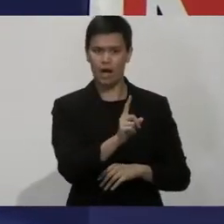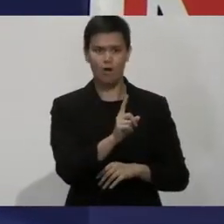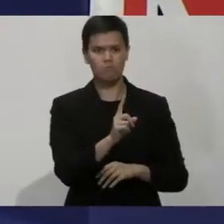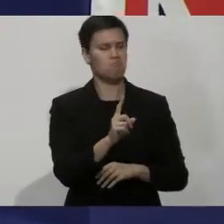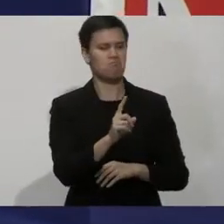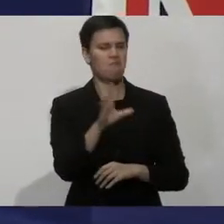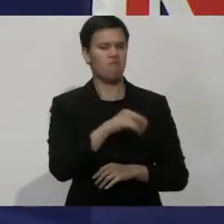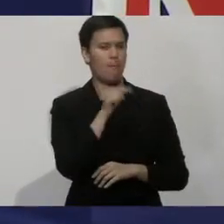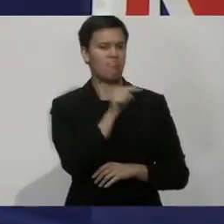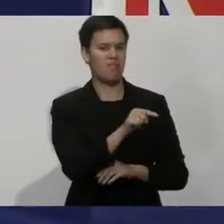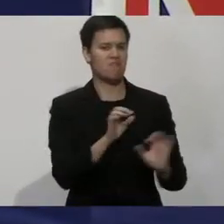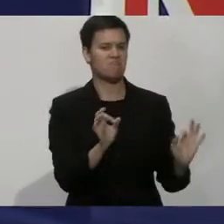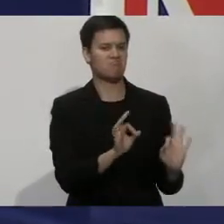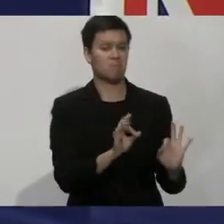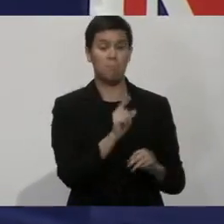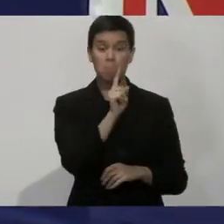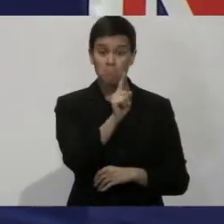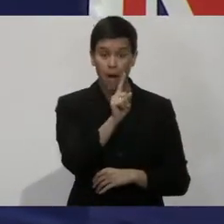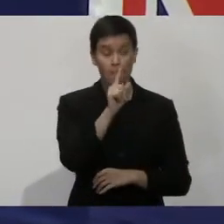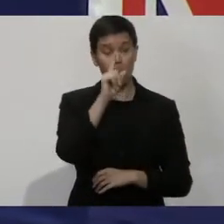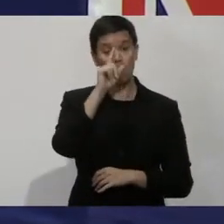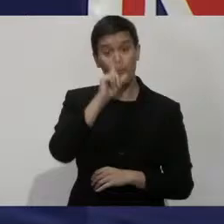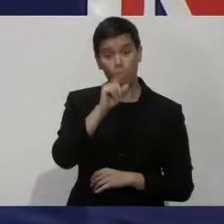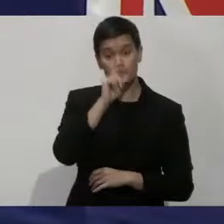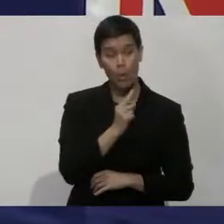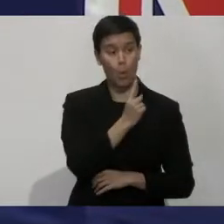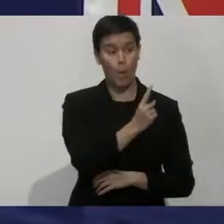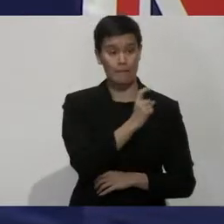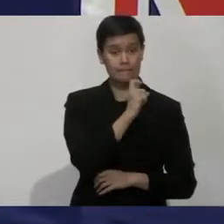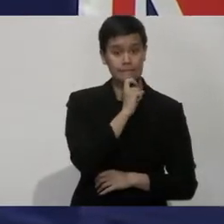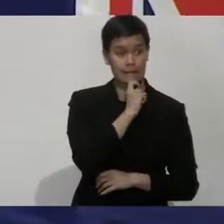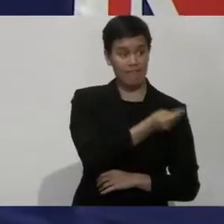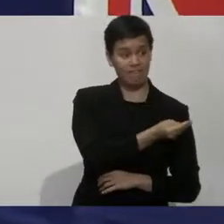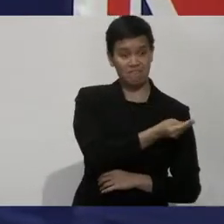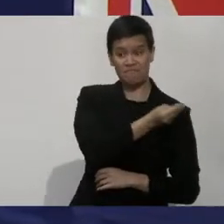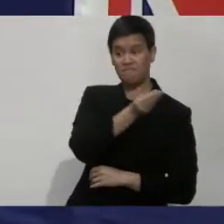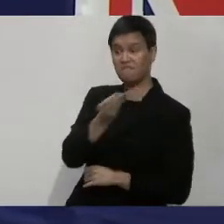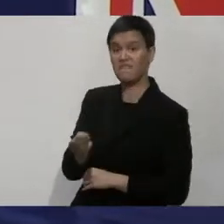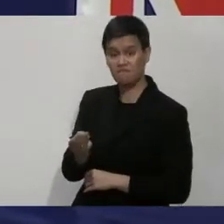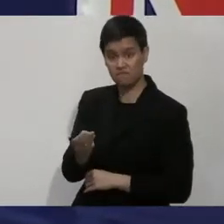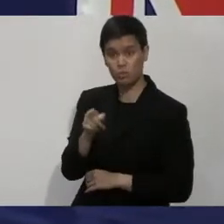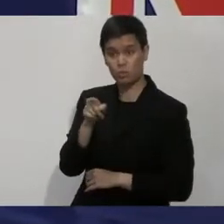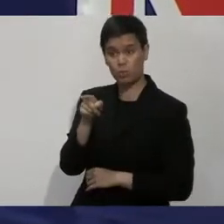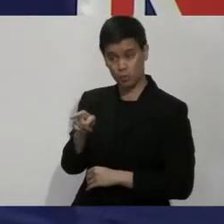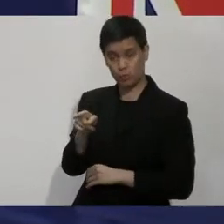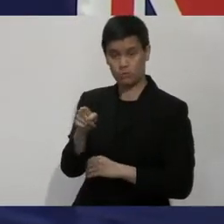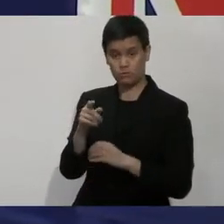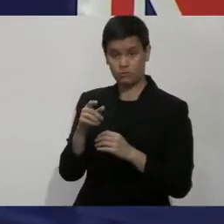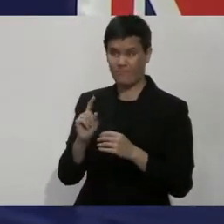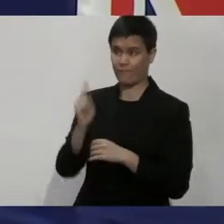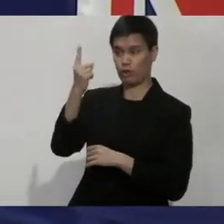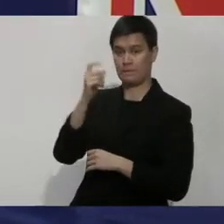so I guess what we can rule out is that the first infection doesn't seem to have been from